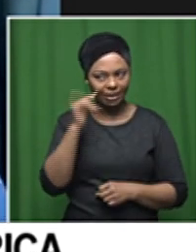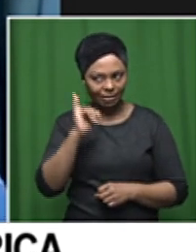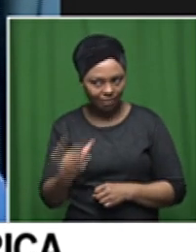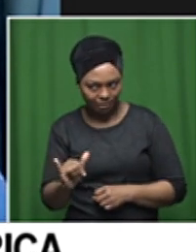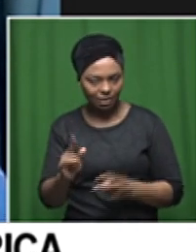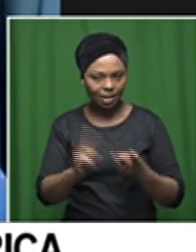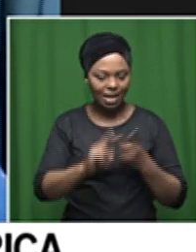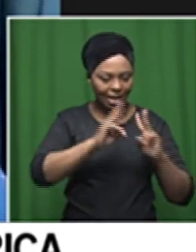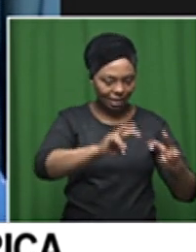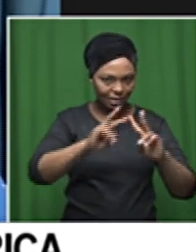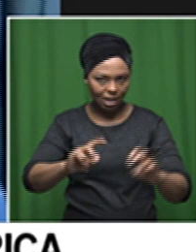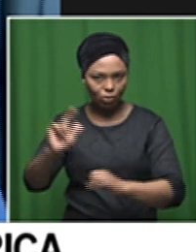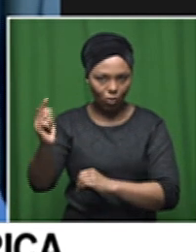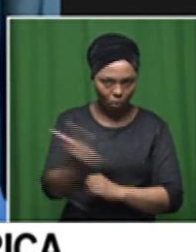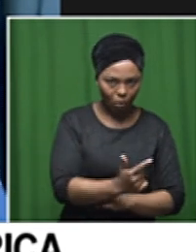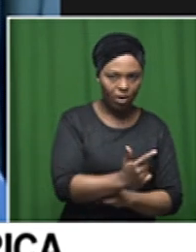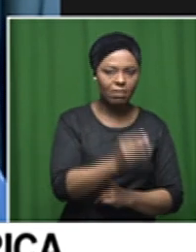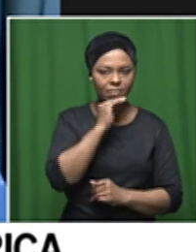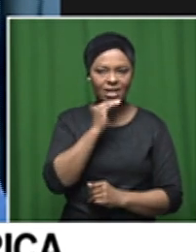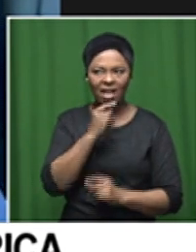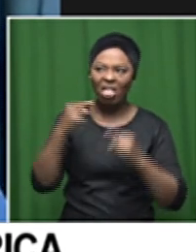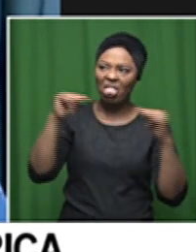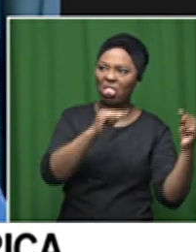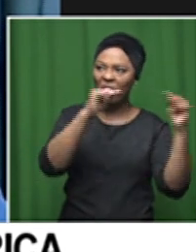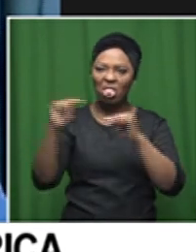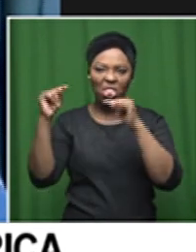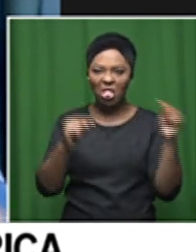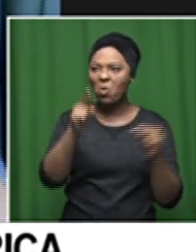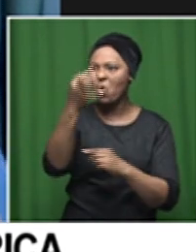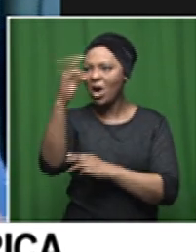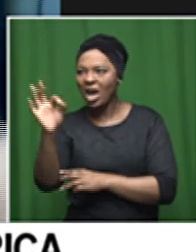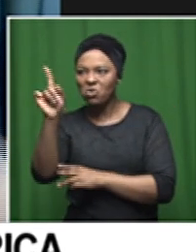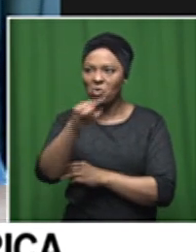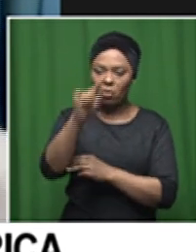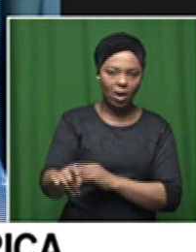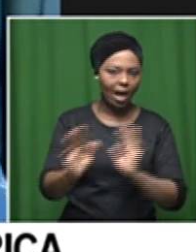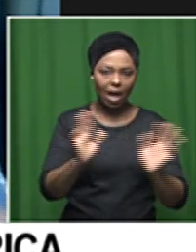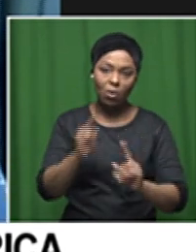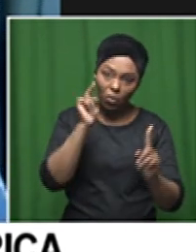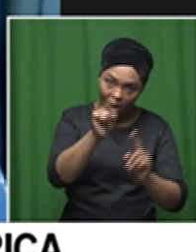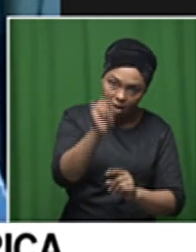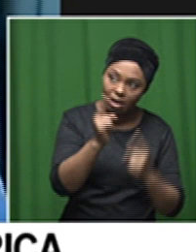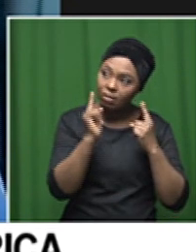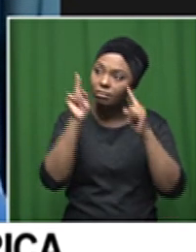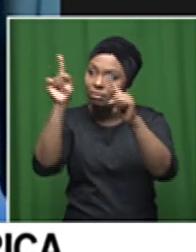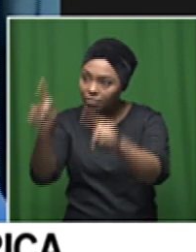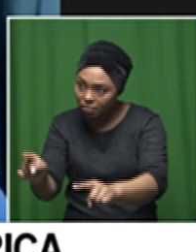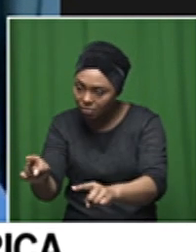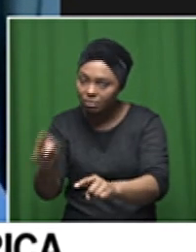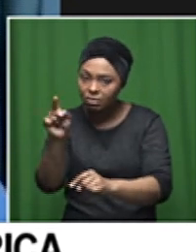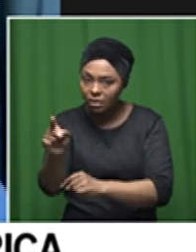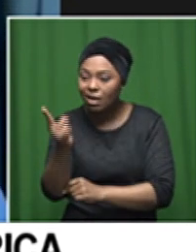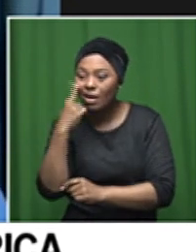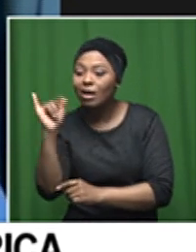weaknesses. So you don't have to argue about correctness or not. You have to go to what you are indicated are